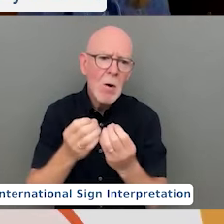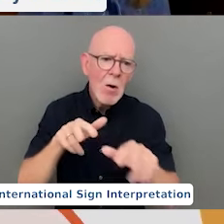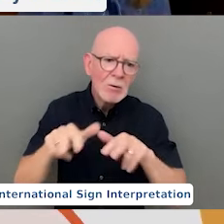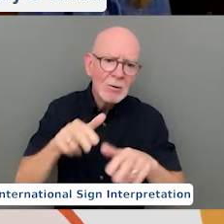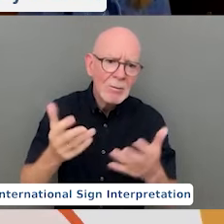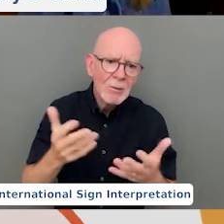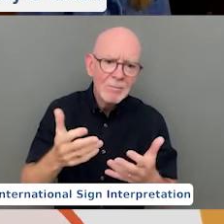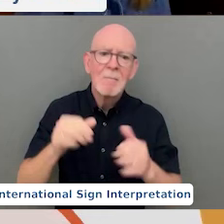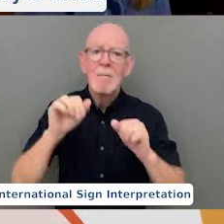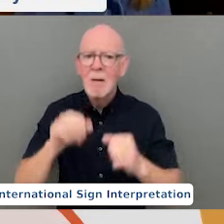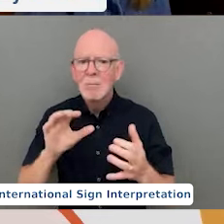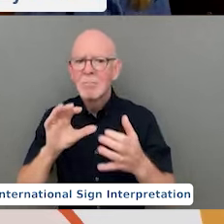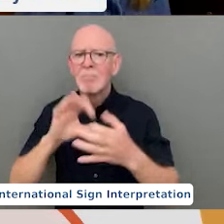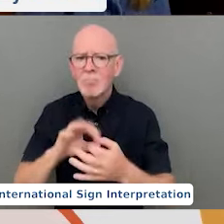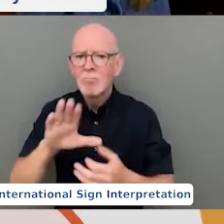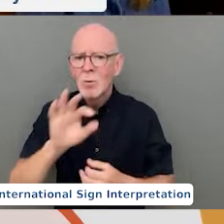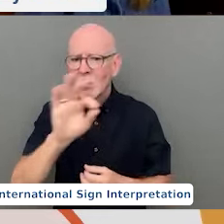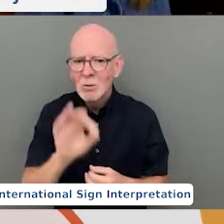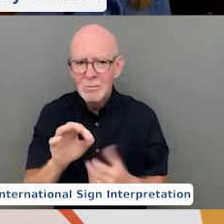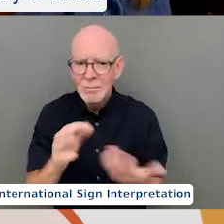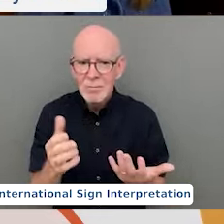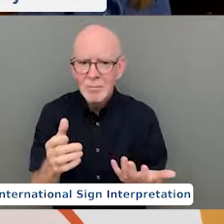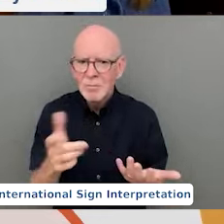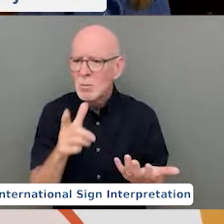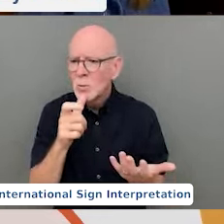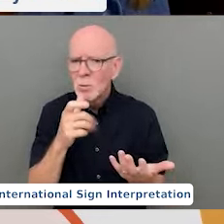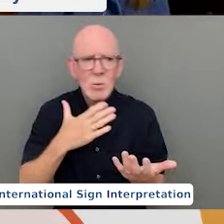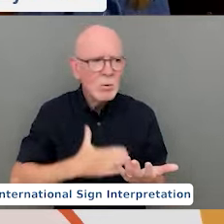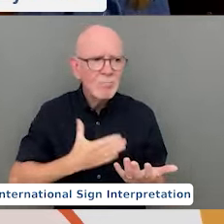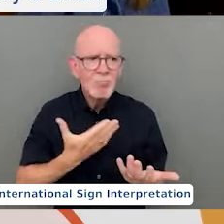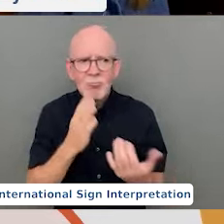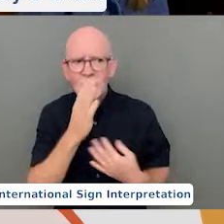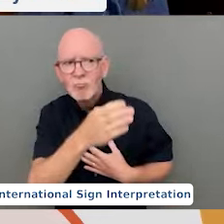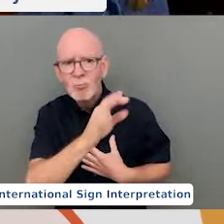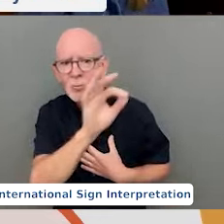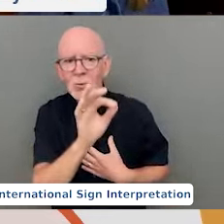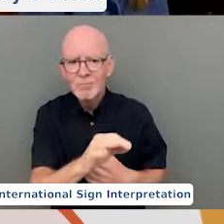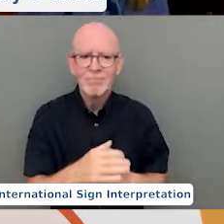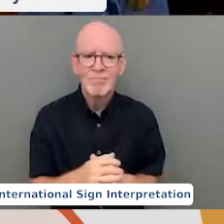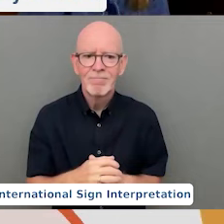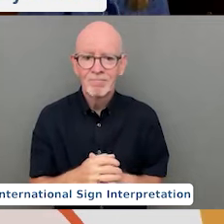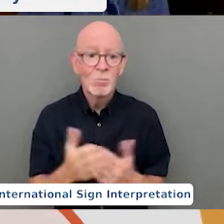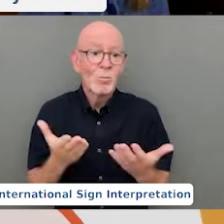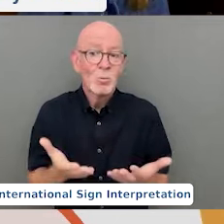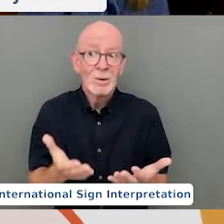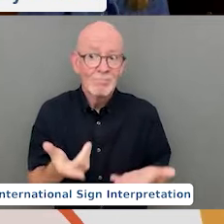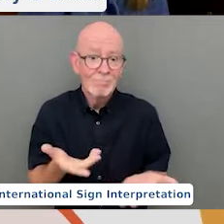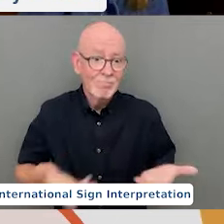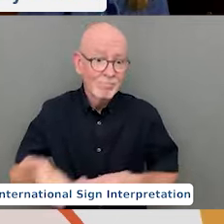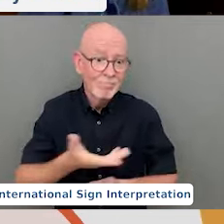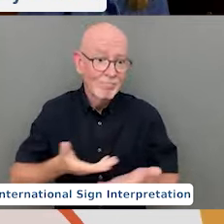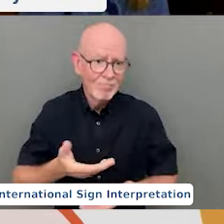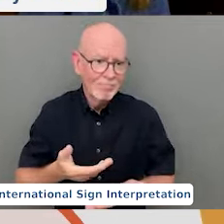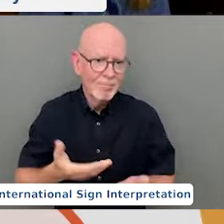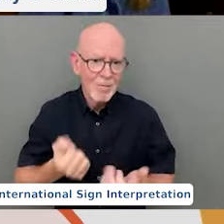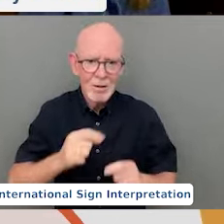started. So in today's webinar, we will explore how various components such as identification and assessment of disability